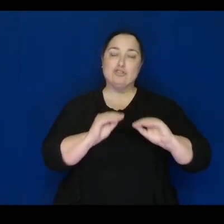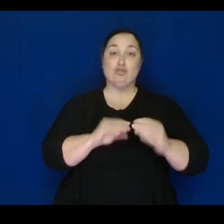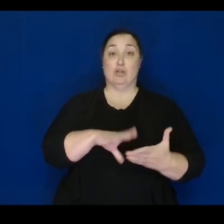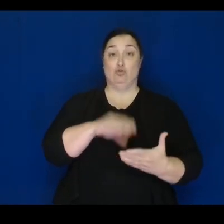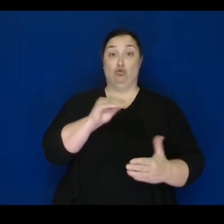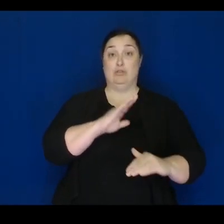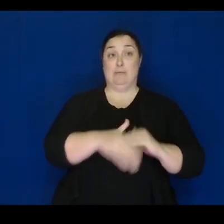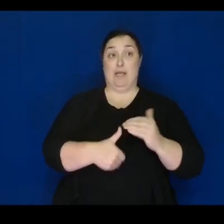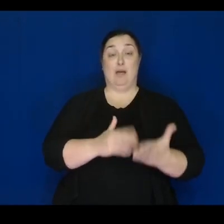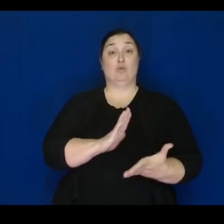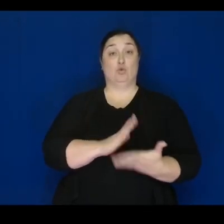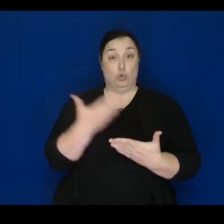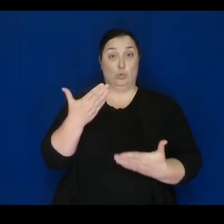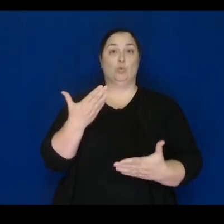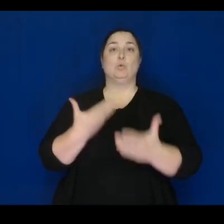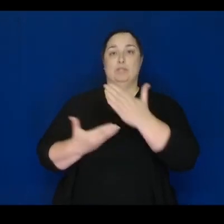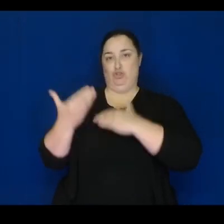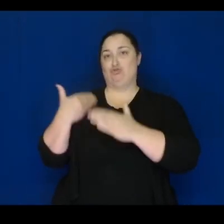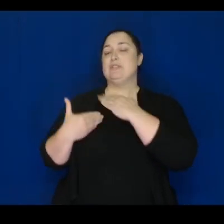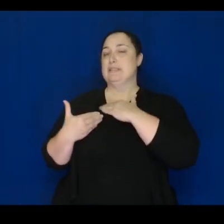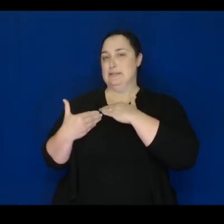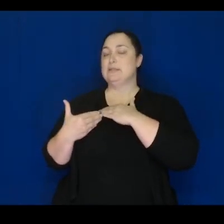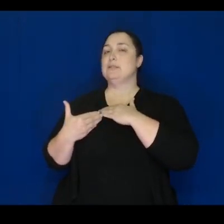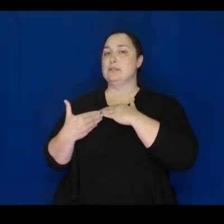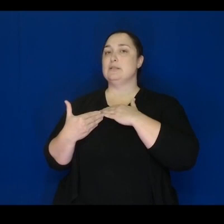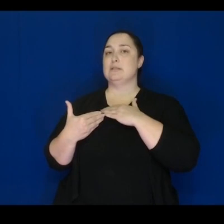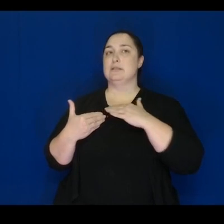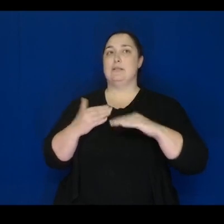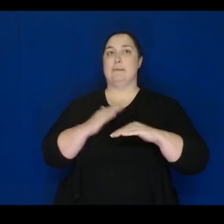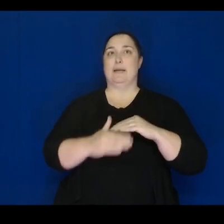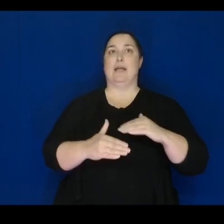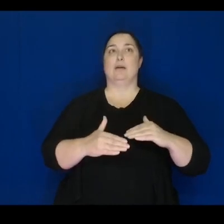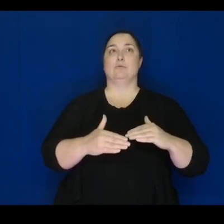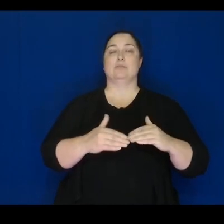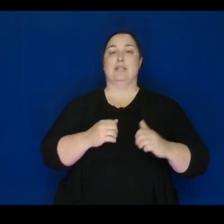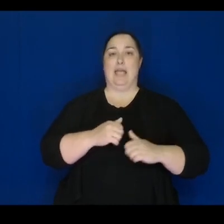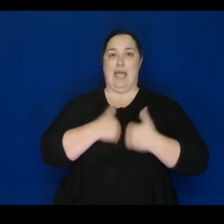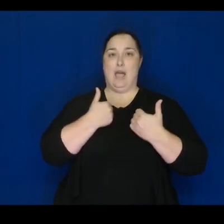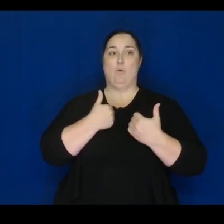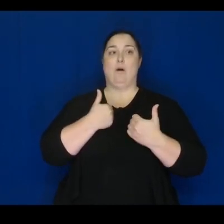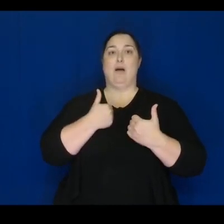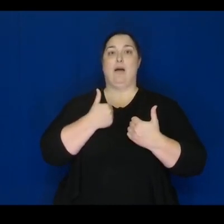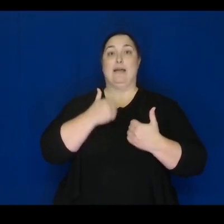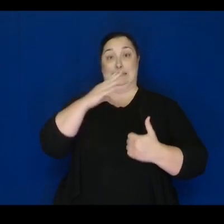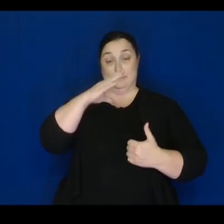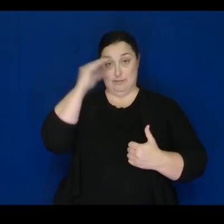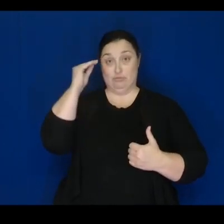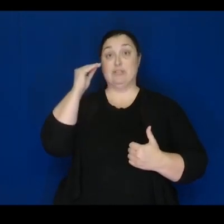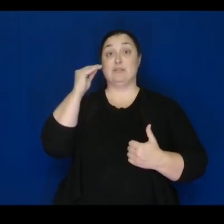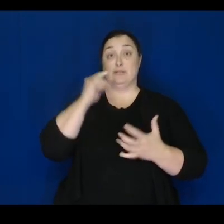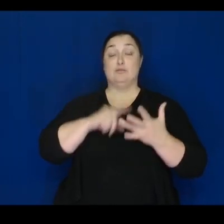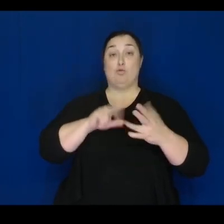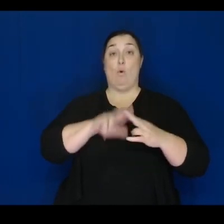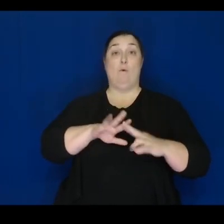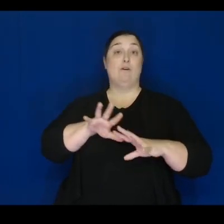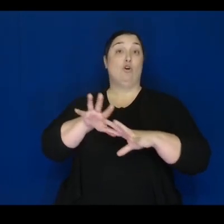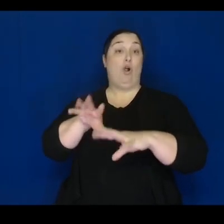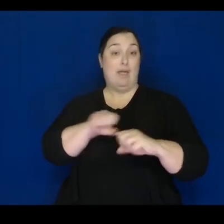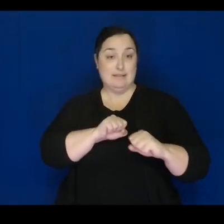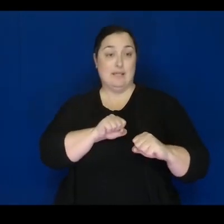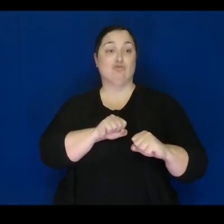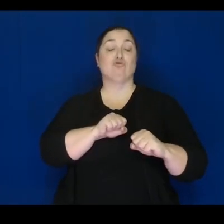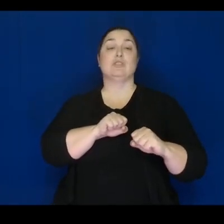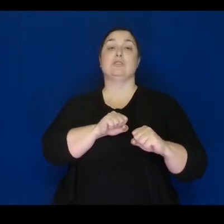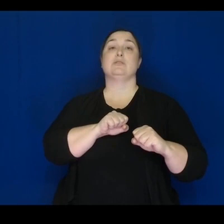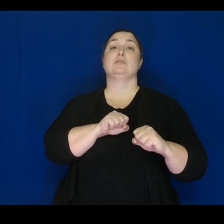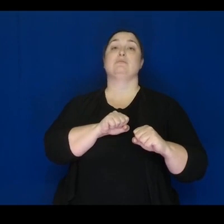about the true history and about our experiences of colonisation or through the medical system and things like